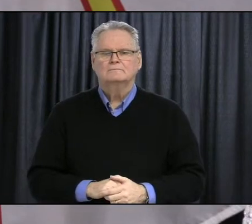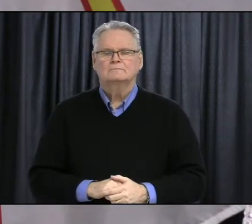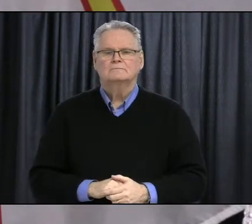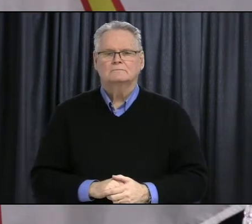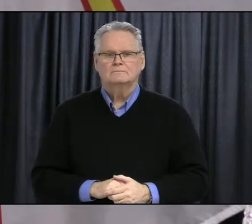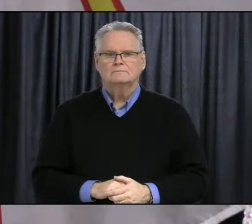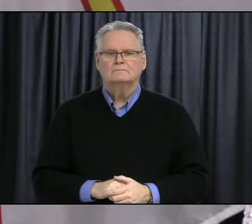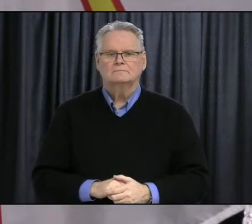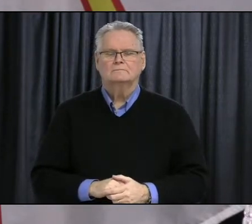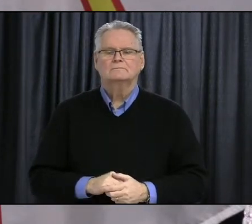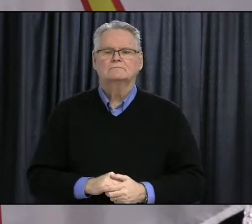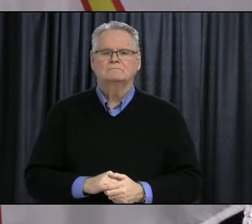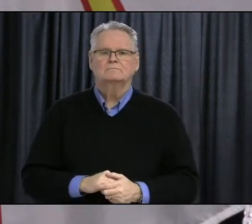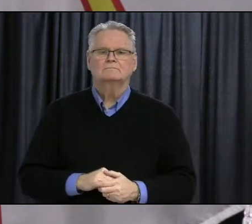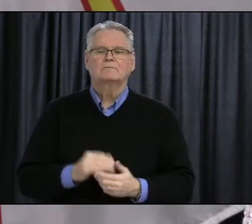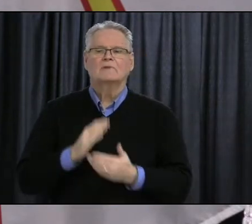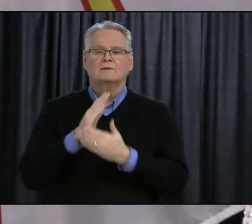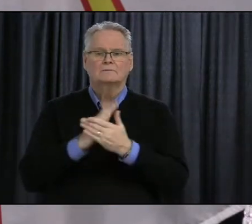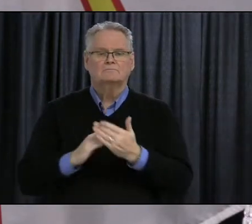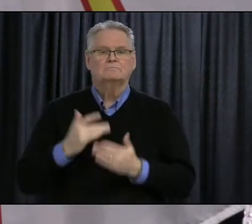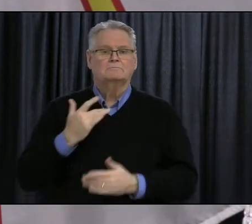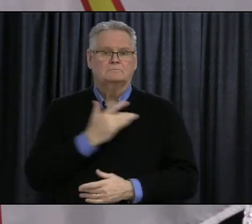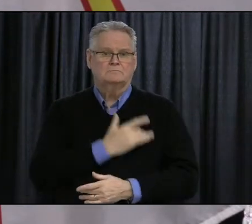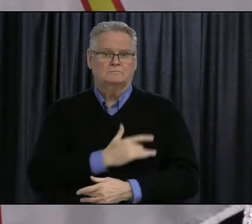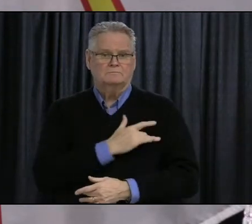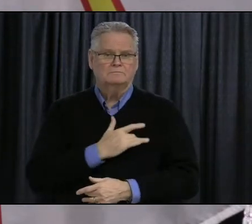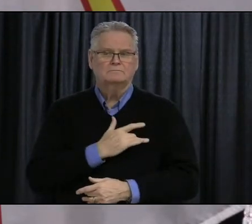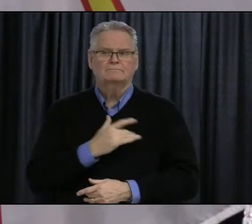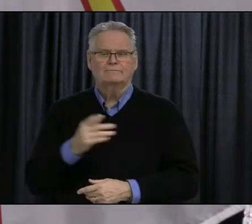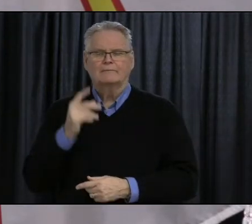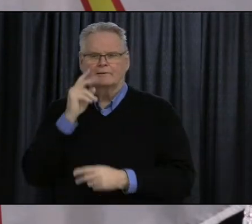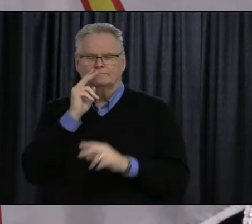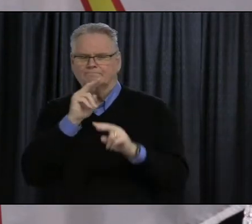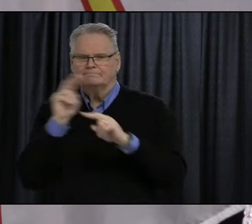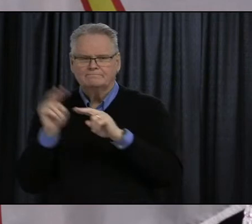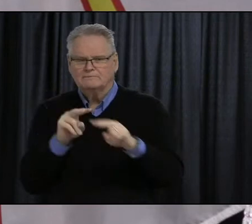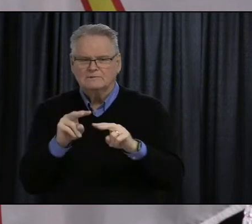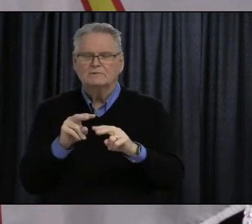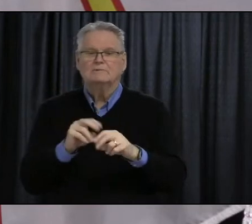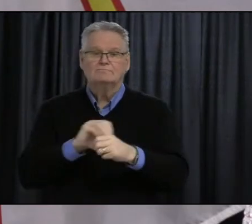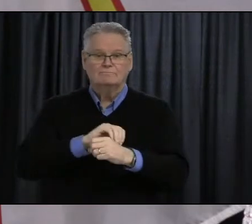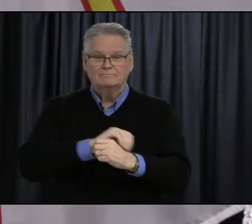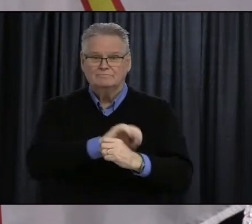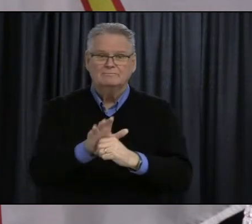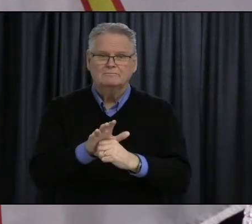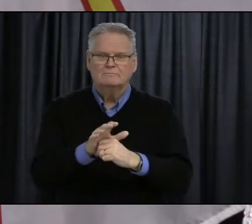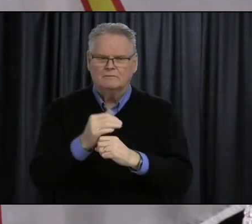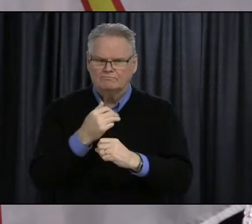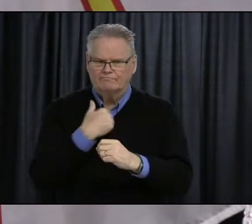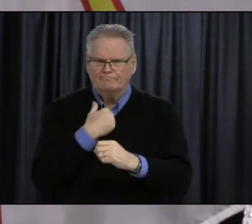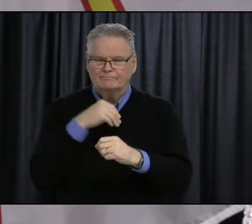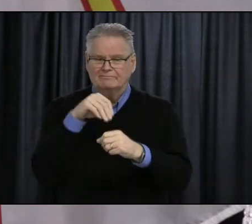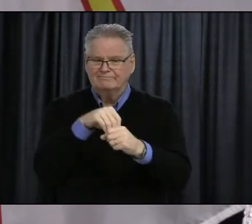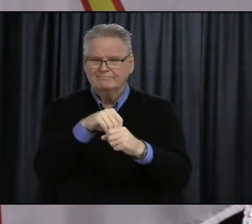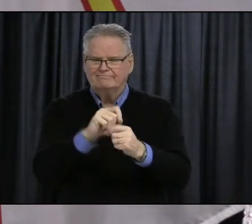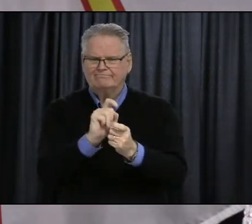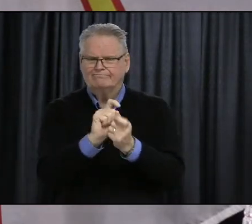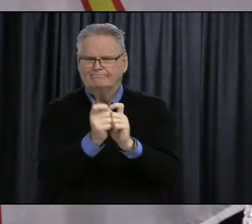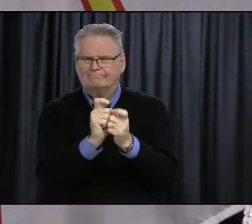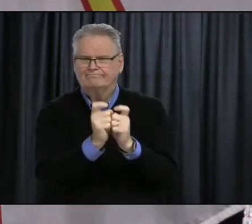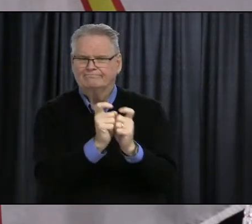and not all of them give rise to variants of concern. The mutations that have arisen in these variants